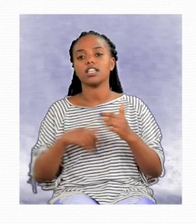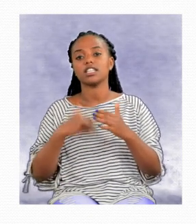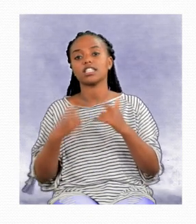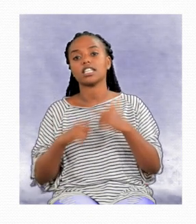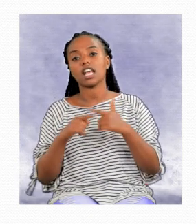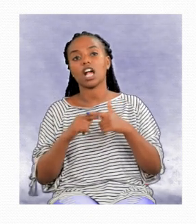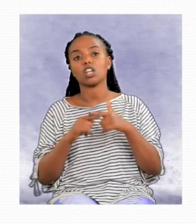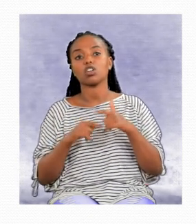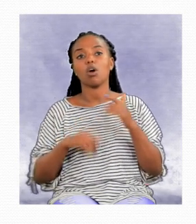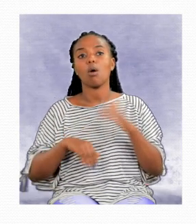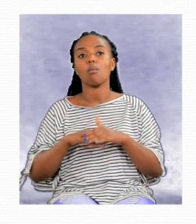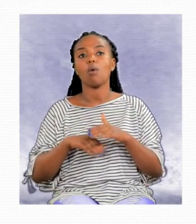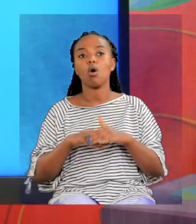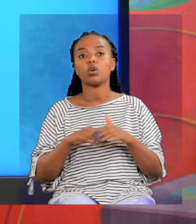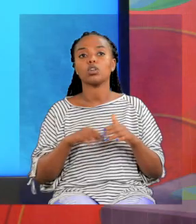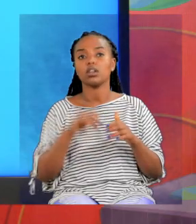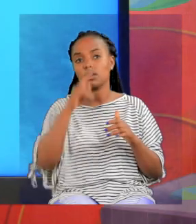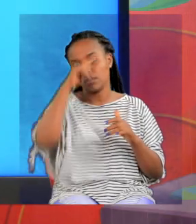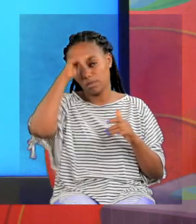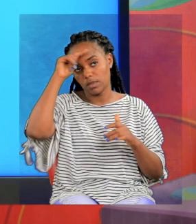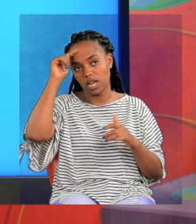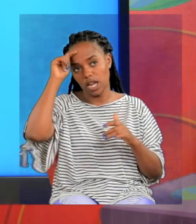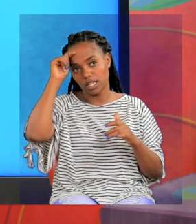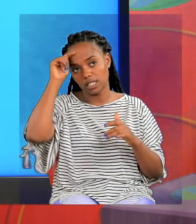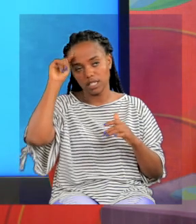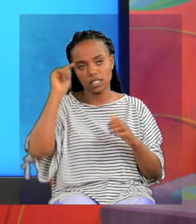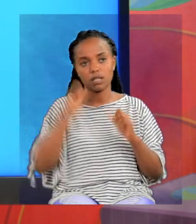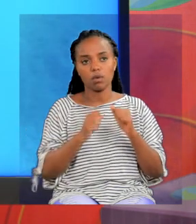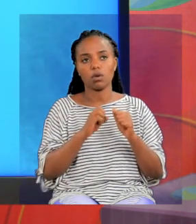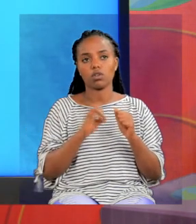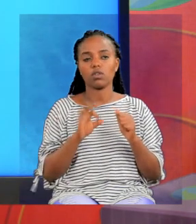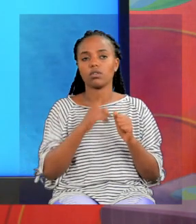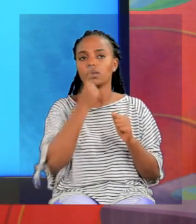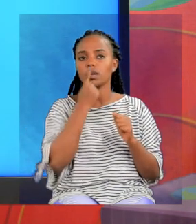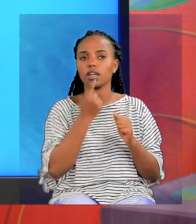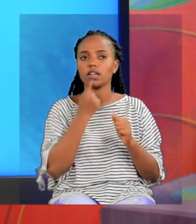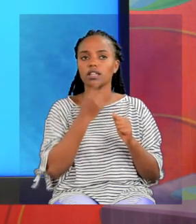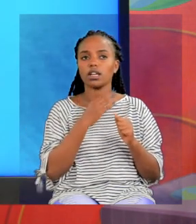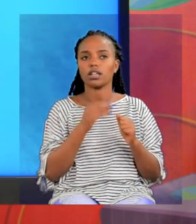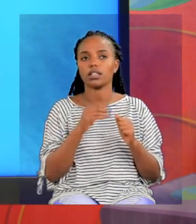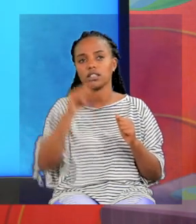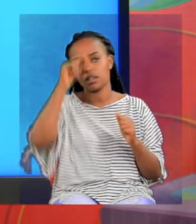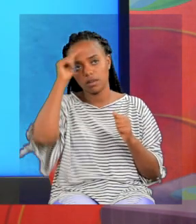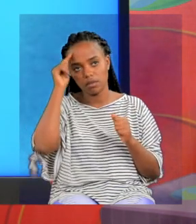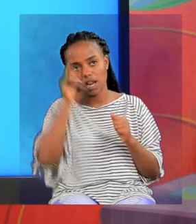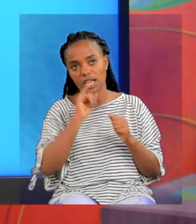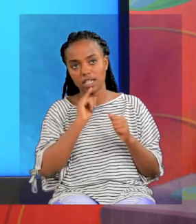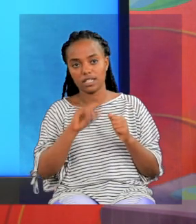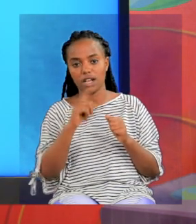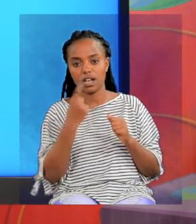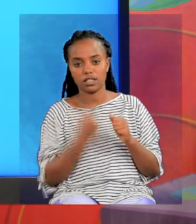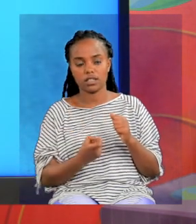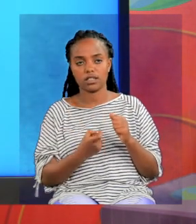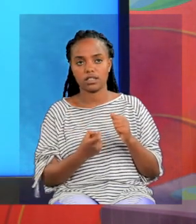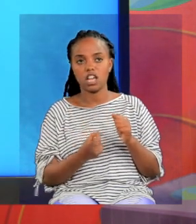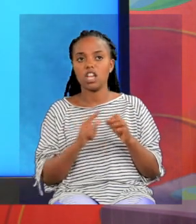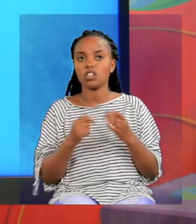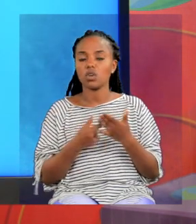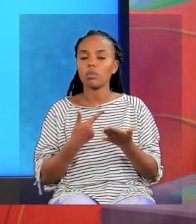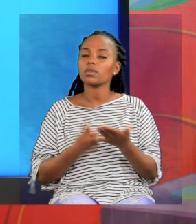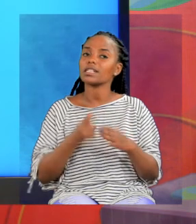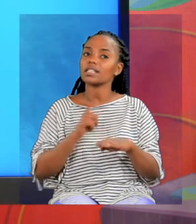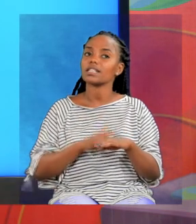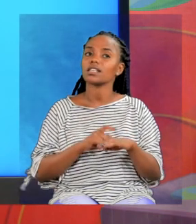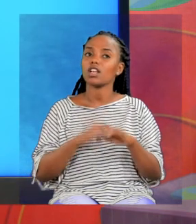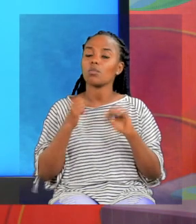is black. So here, the probability of red and black is asked. So in this